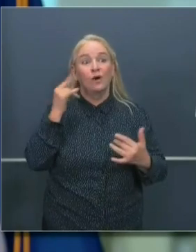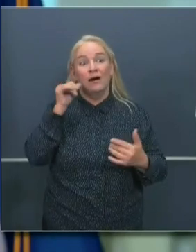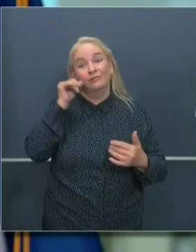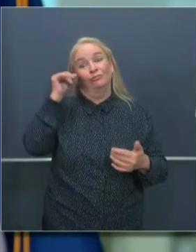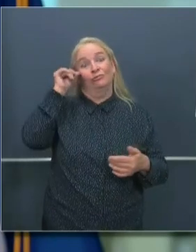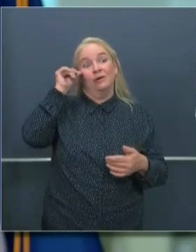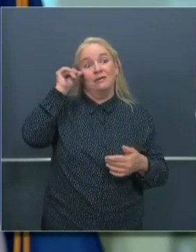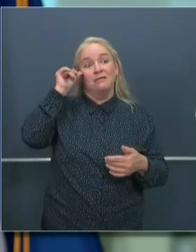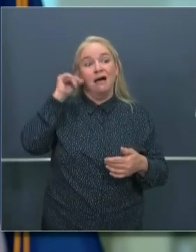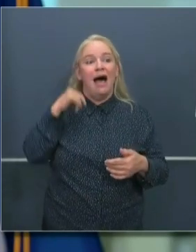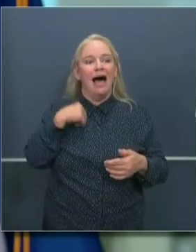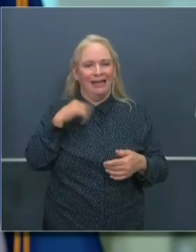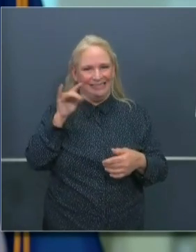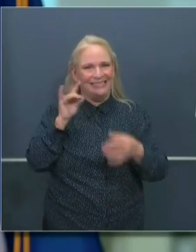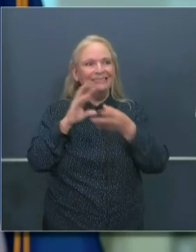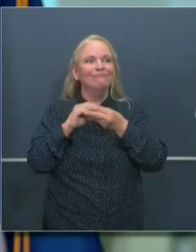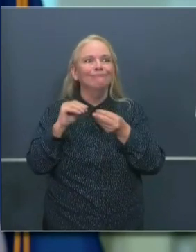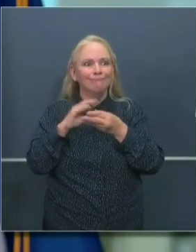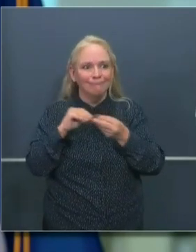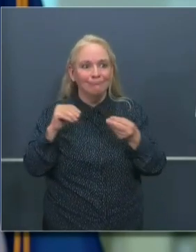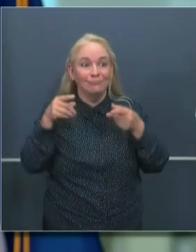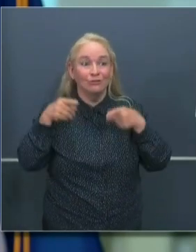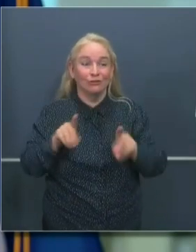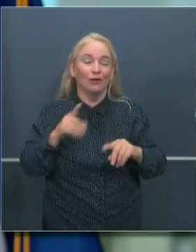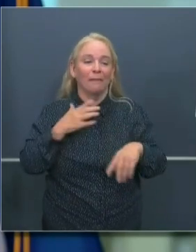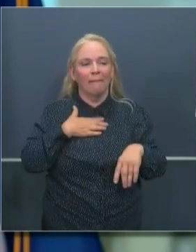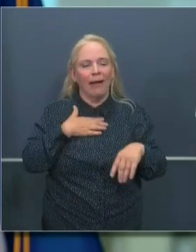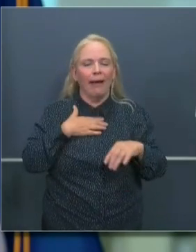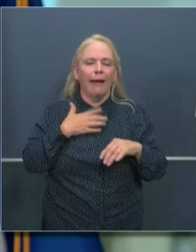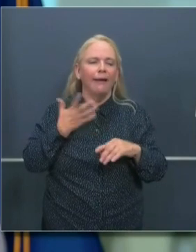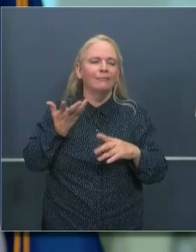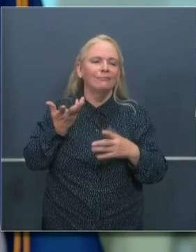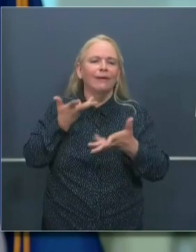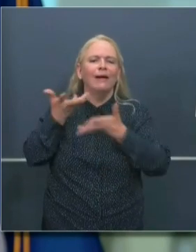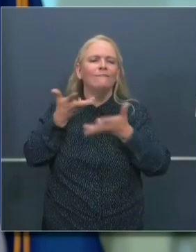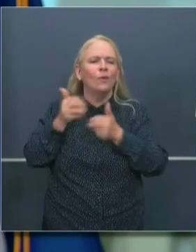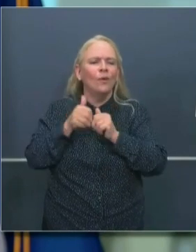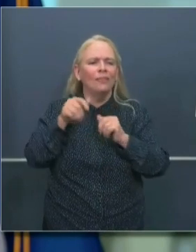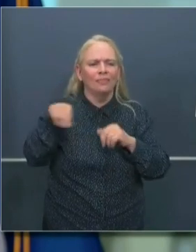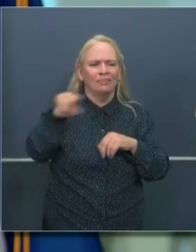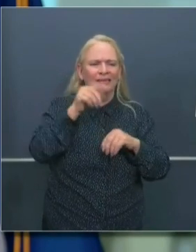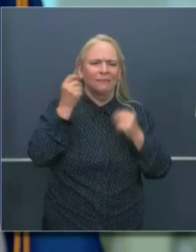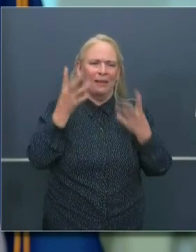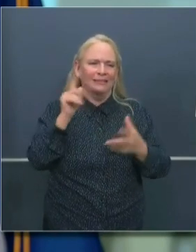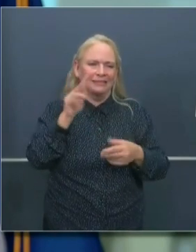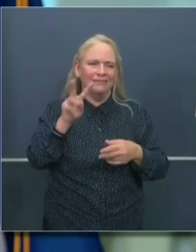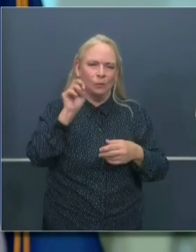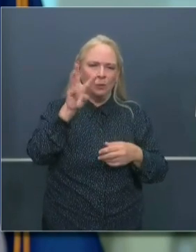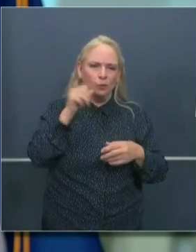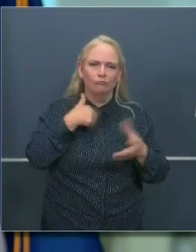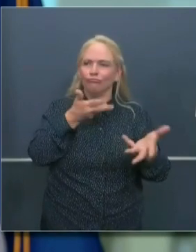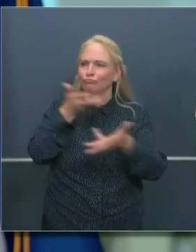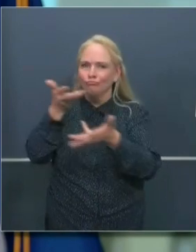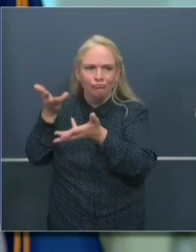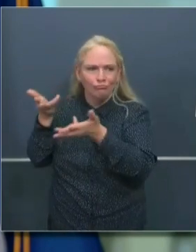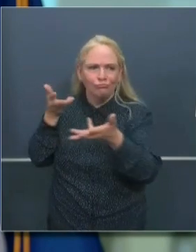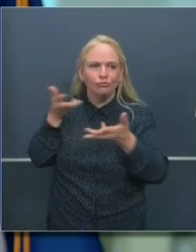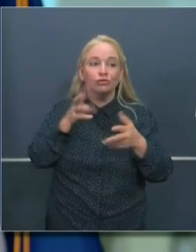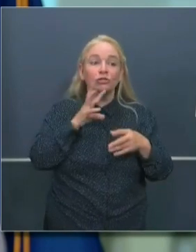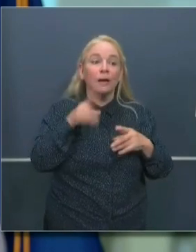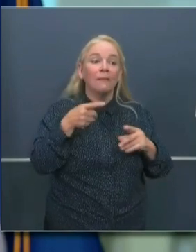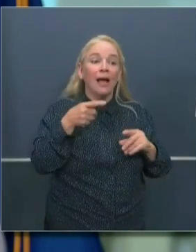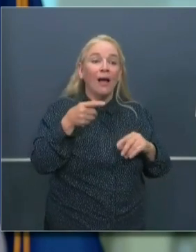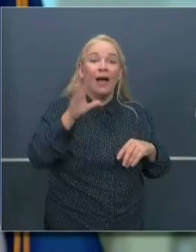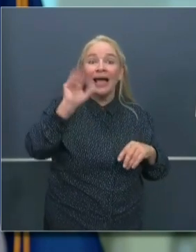and in those interviews that we had with many of you that as it relates to casinos in the state, we are having